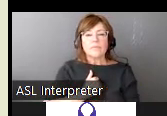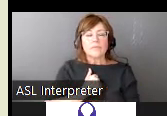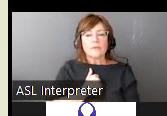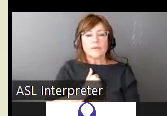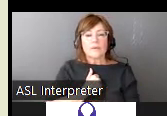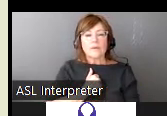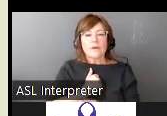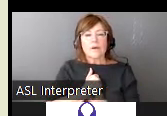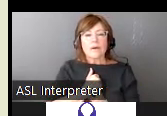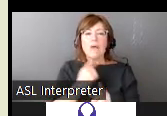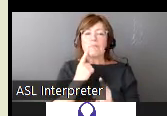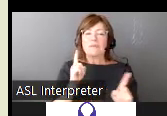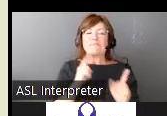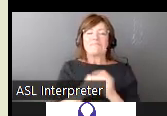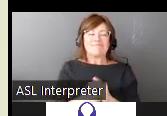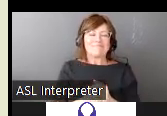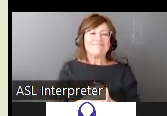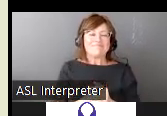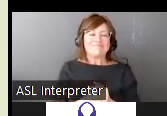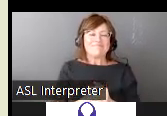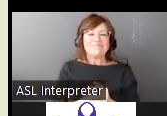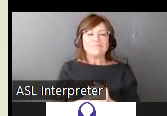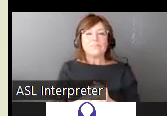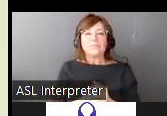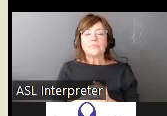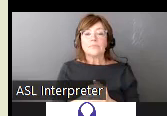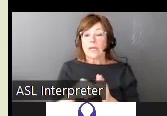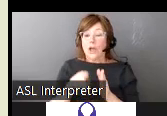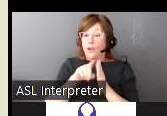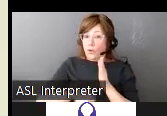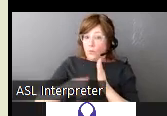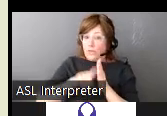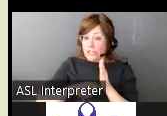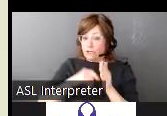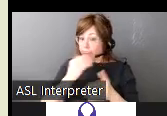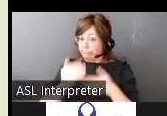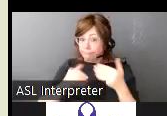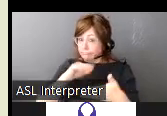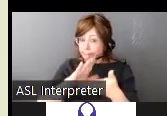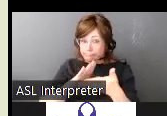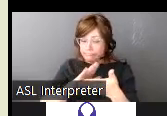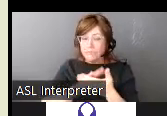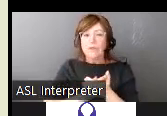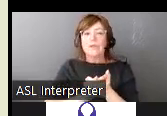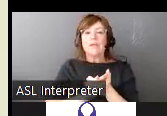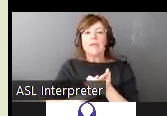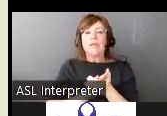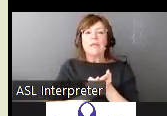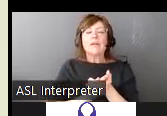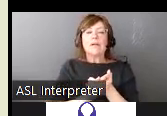okay, there you go. So in terms of our research methods, our study draws on